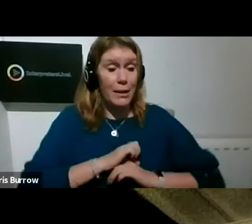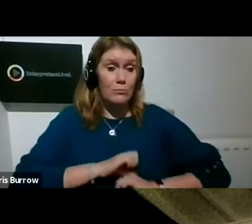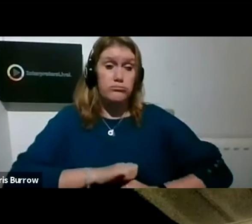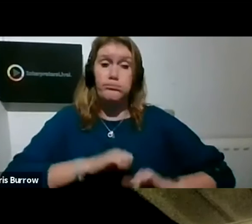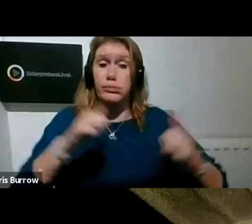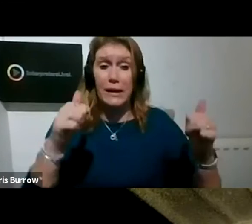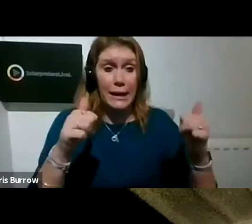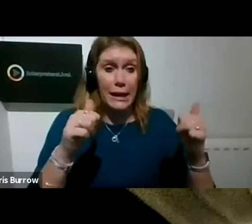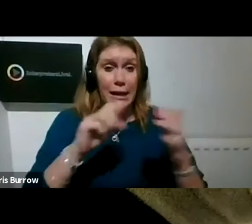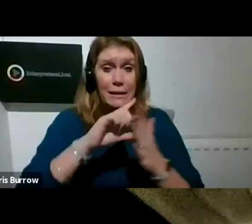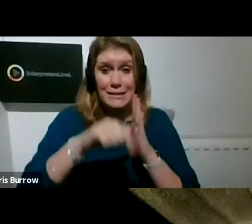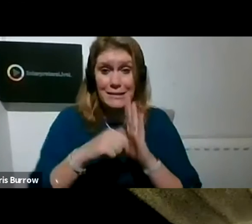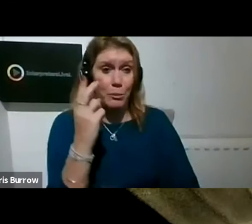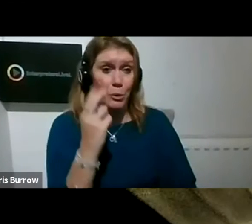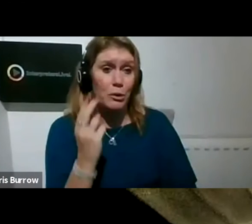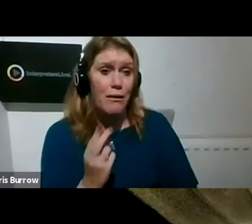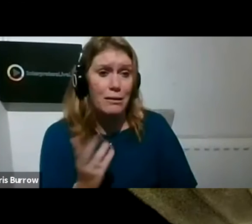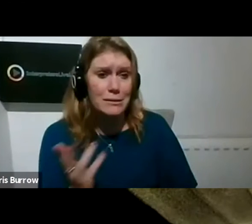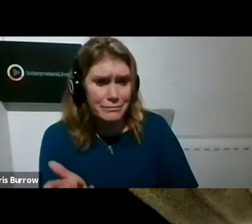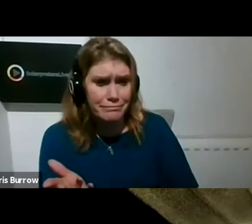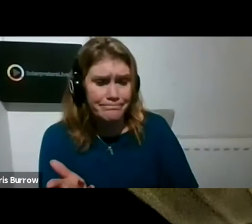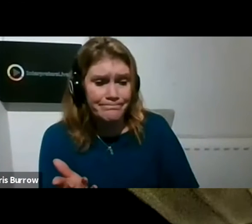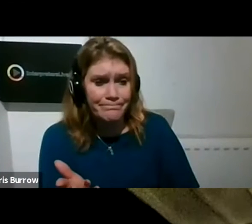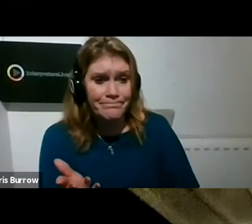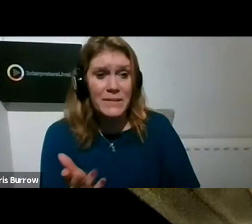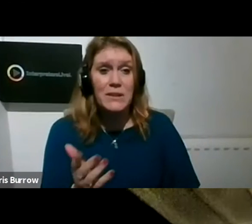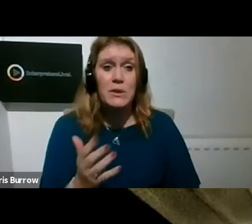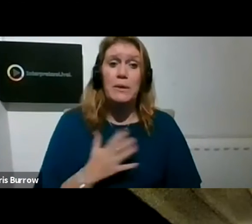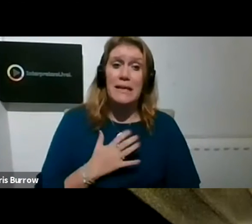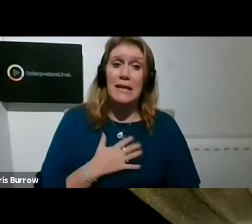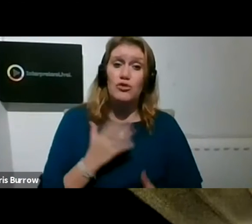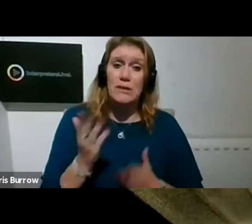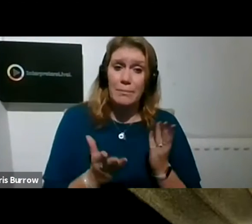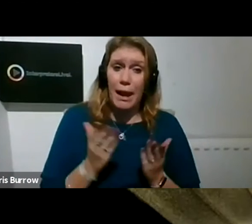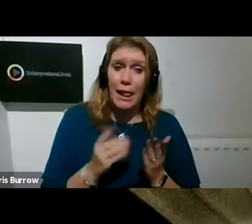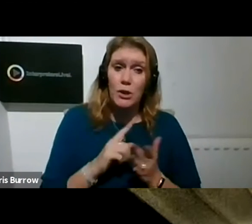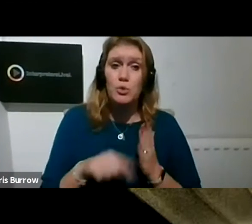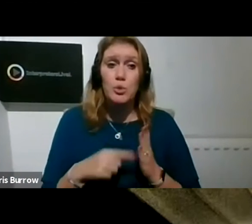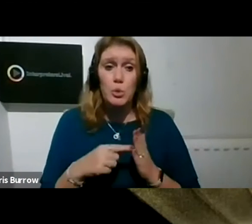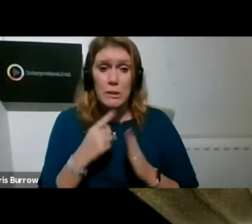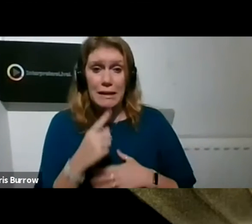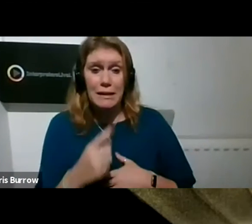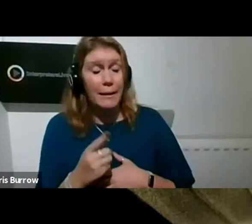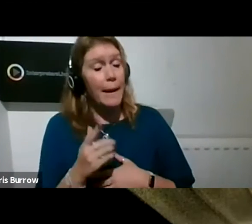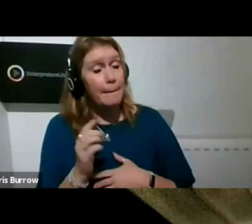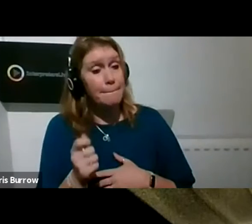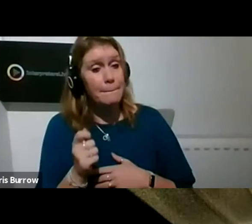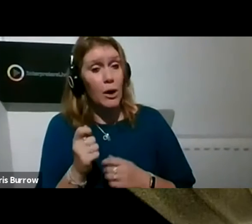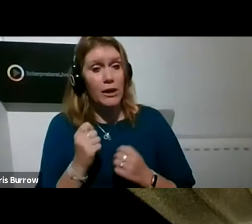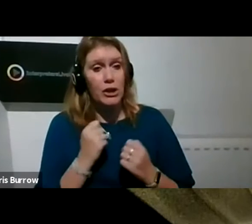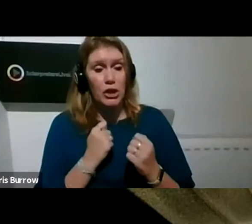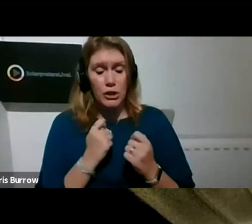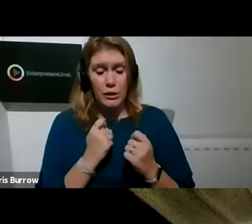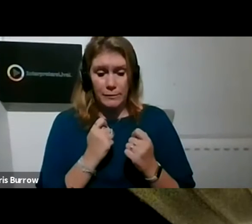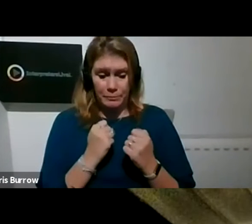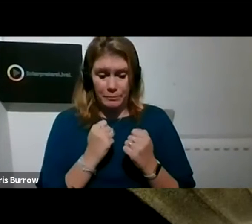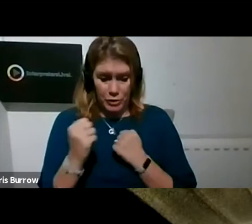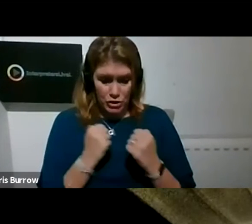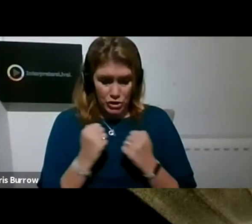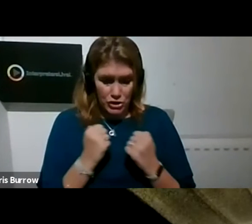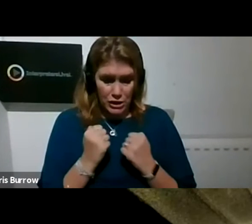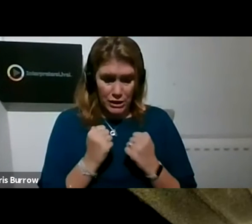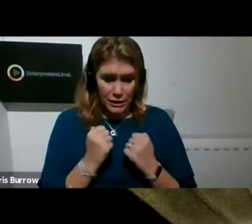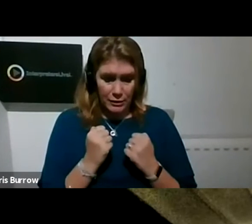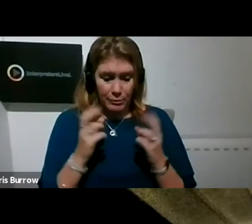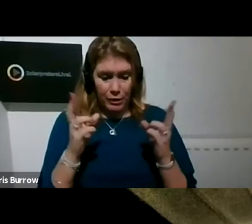an interesting balance. Yeah, I mean, certainly kind of judging by the standard, if we ask these questions of